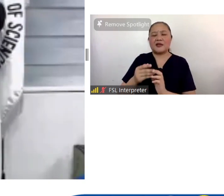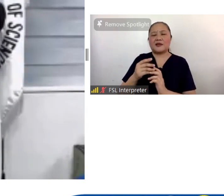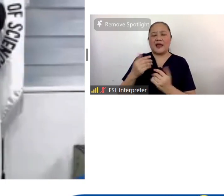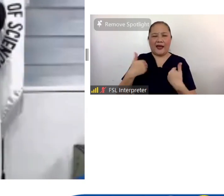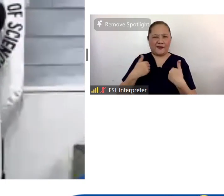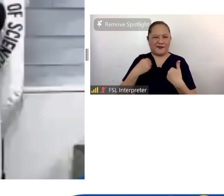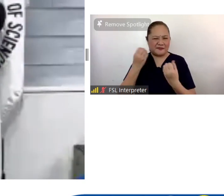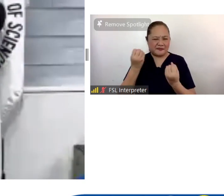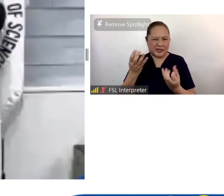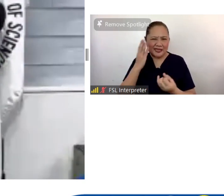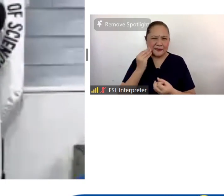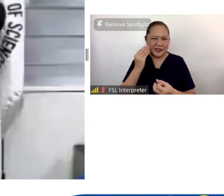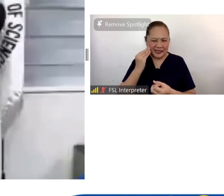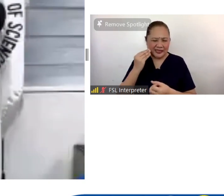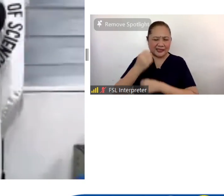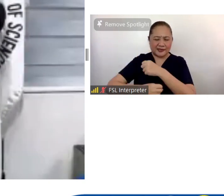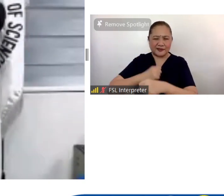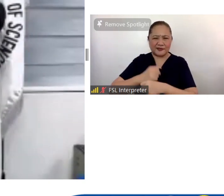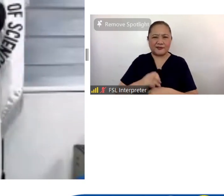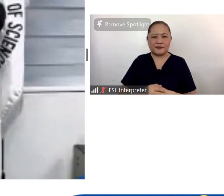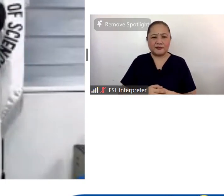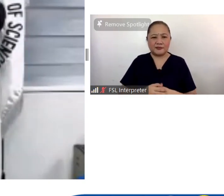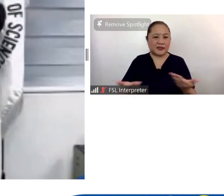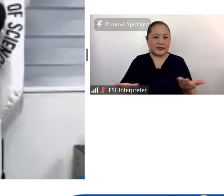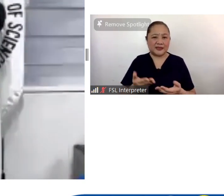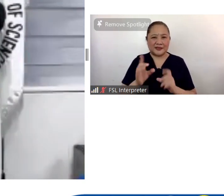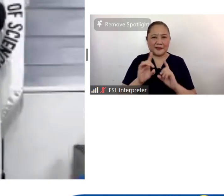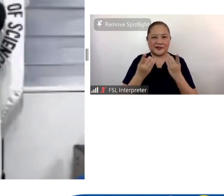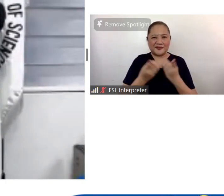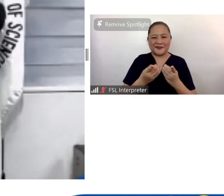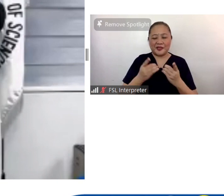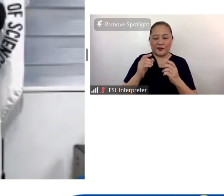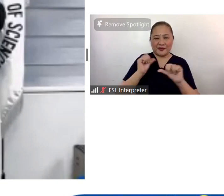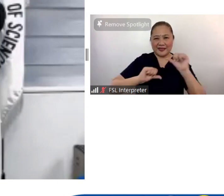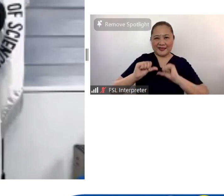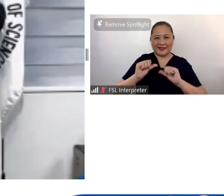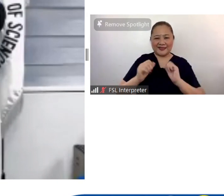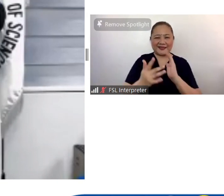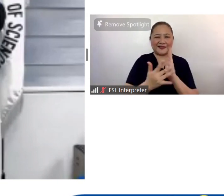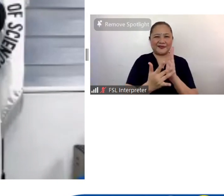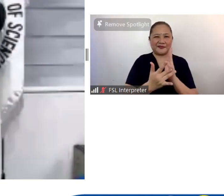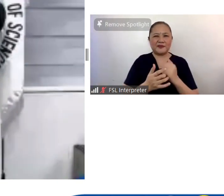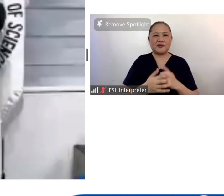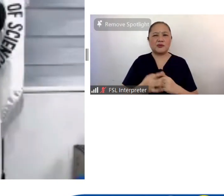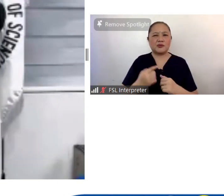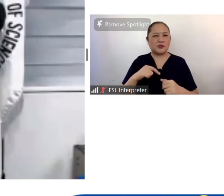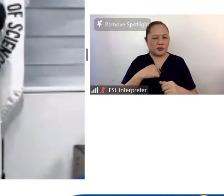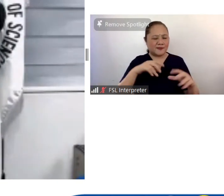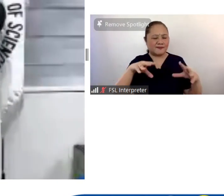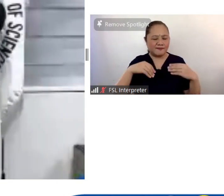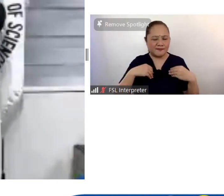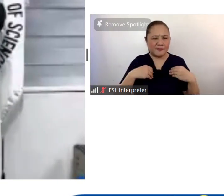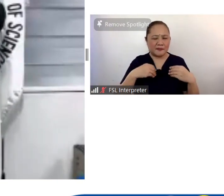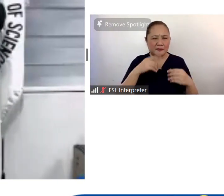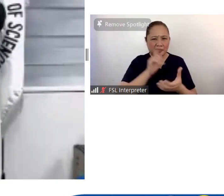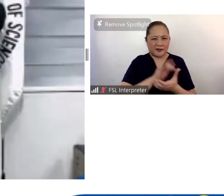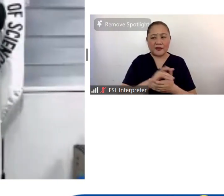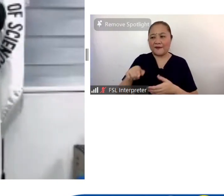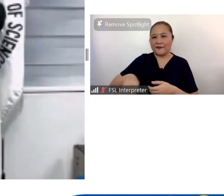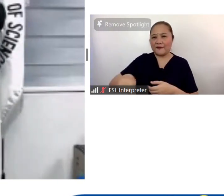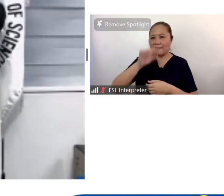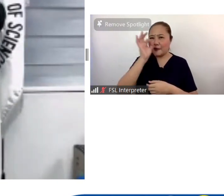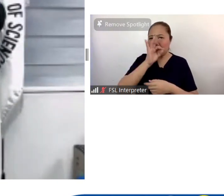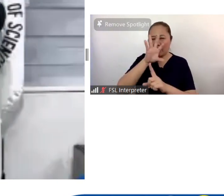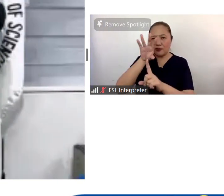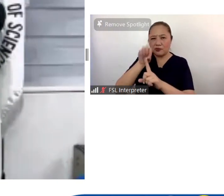insights. We at the Department of Science and Technology take the position that the time has come for Filipino culture